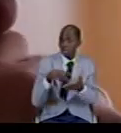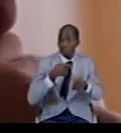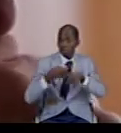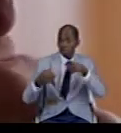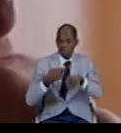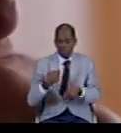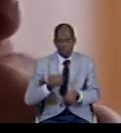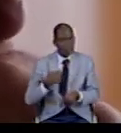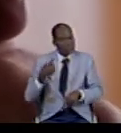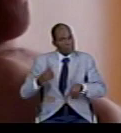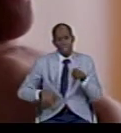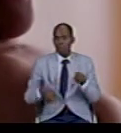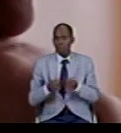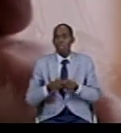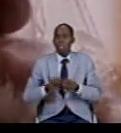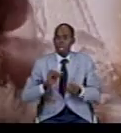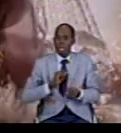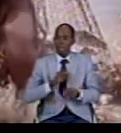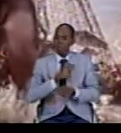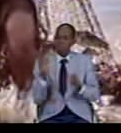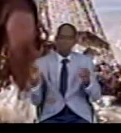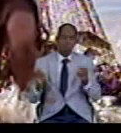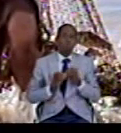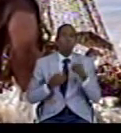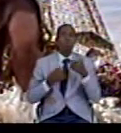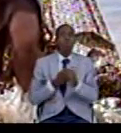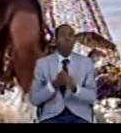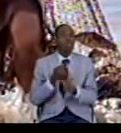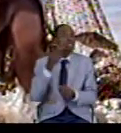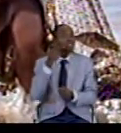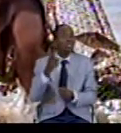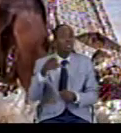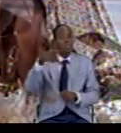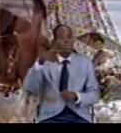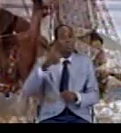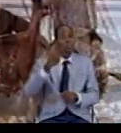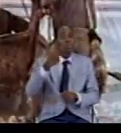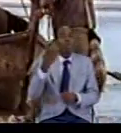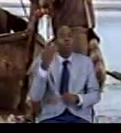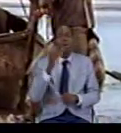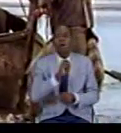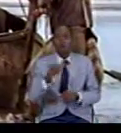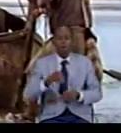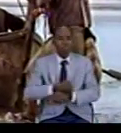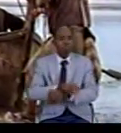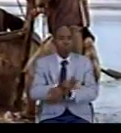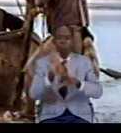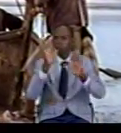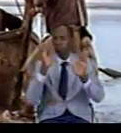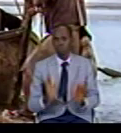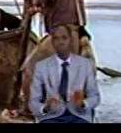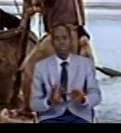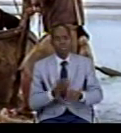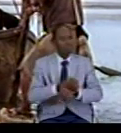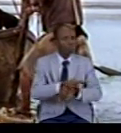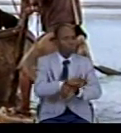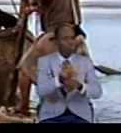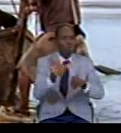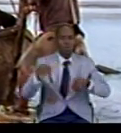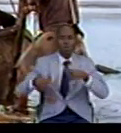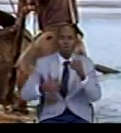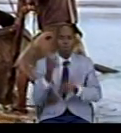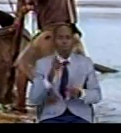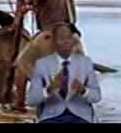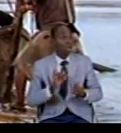I stand? I too will not follow again. You see, Peter was an influencer. He influenced all the other people. I go